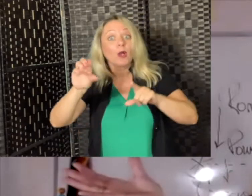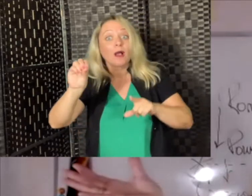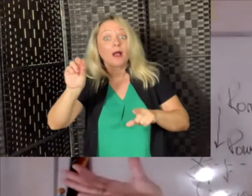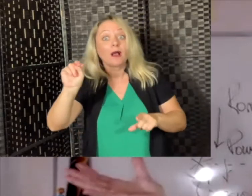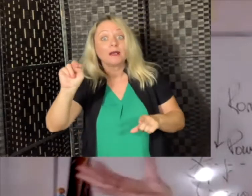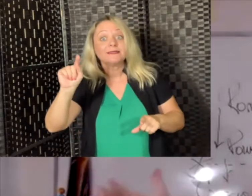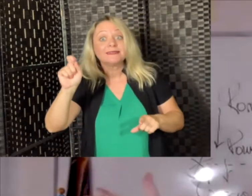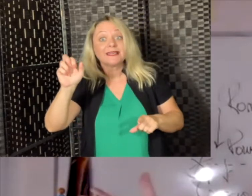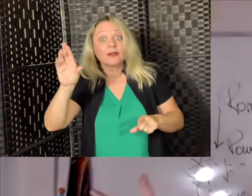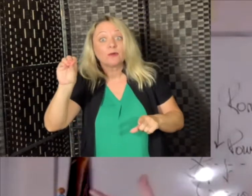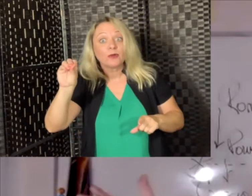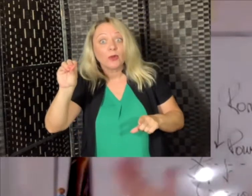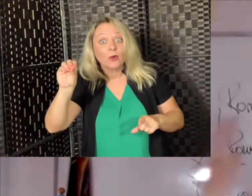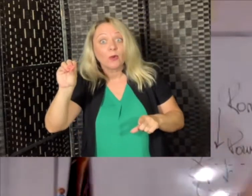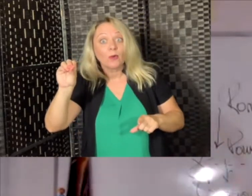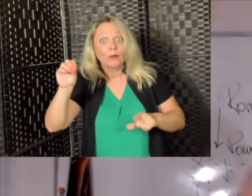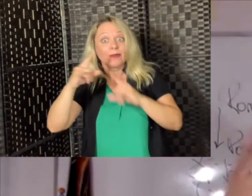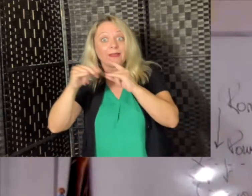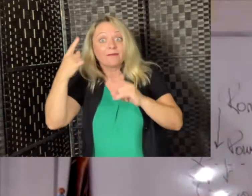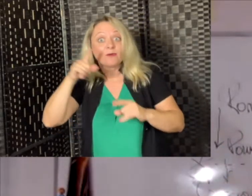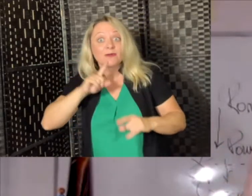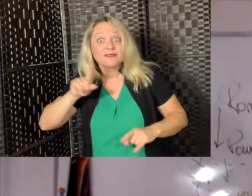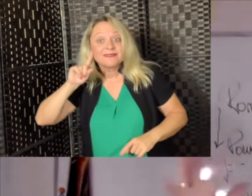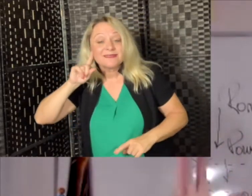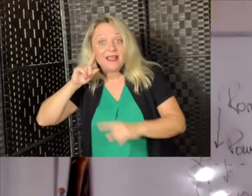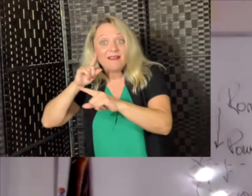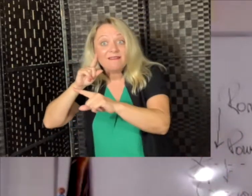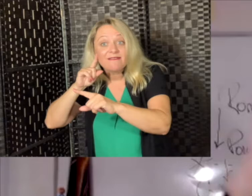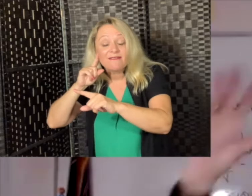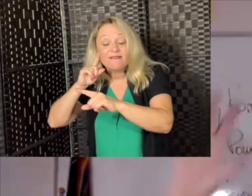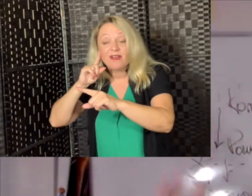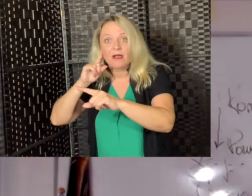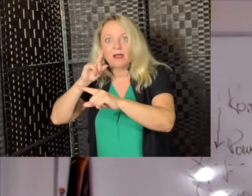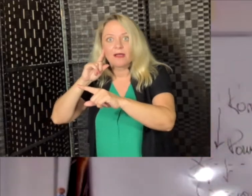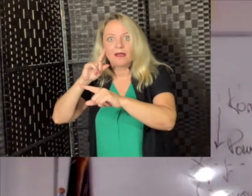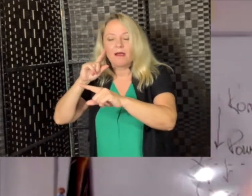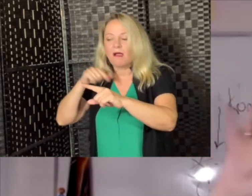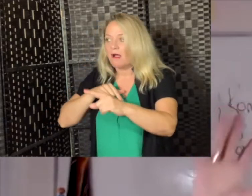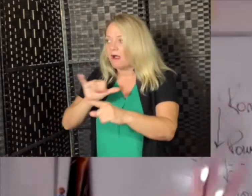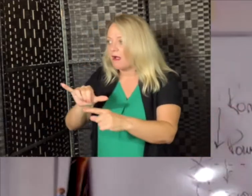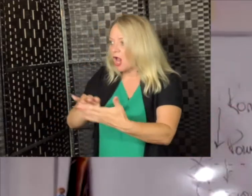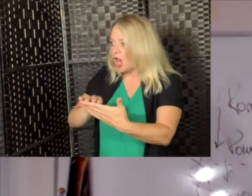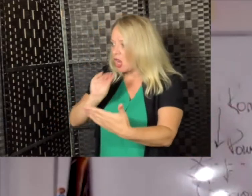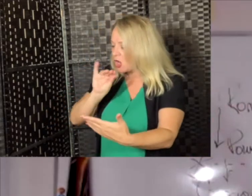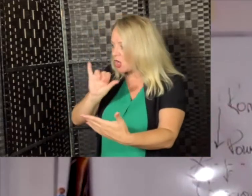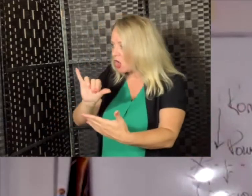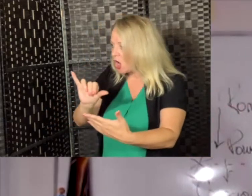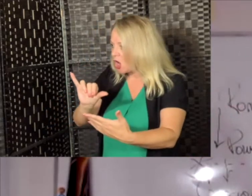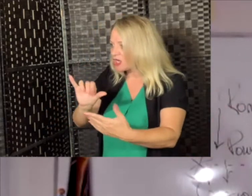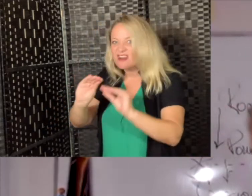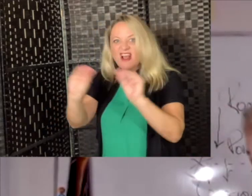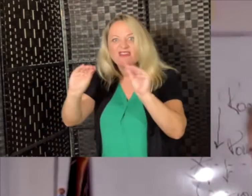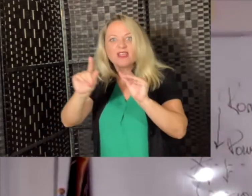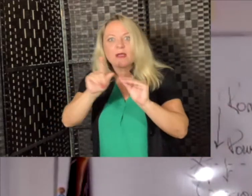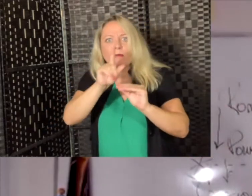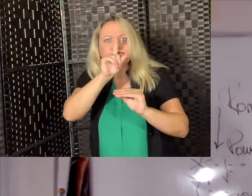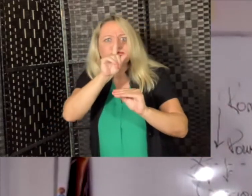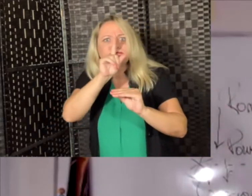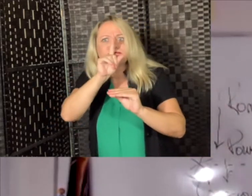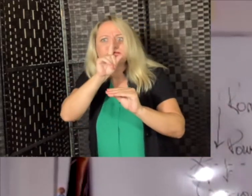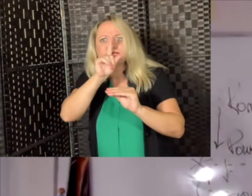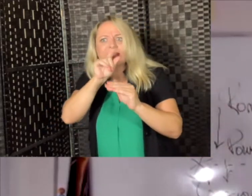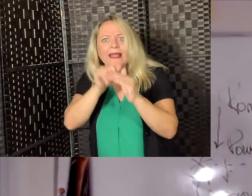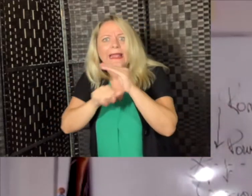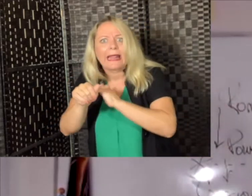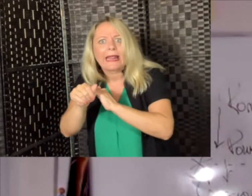there. Nothing's hidden. Faces, signing, everything all has to be combined, at least in the little bit of